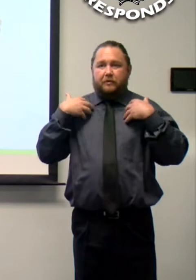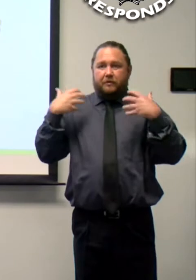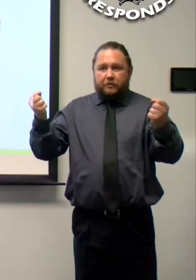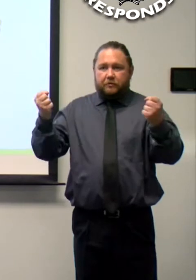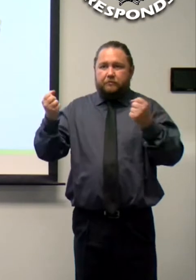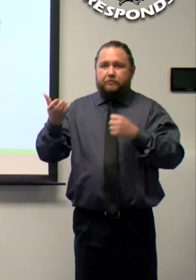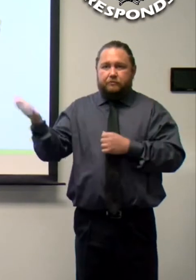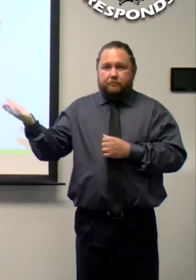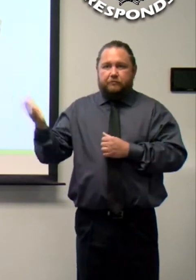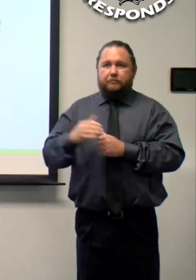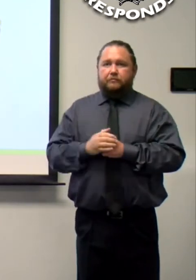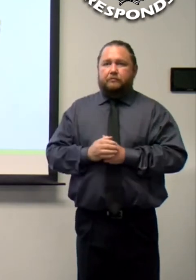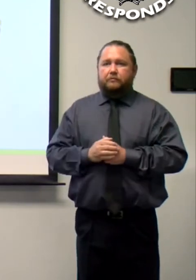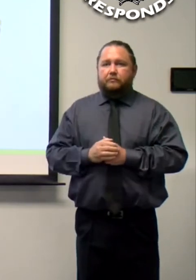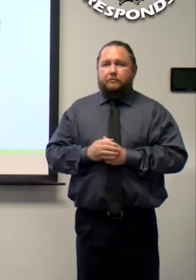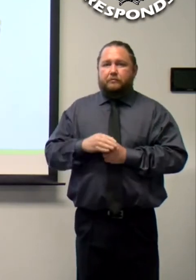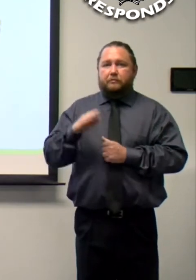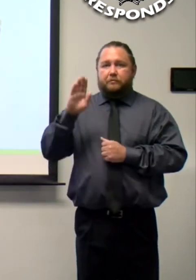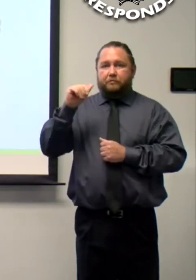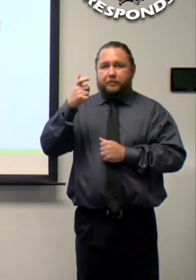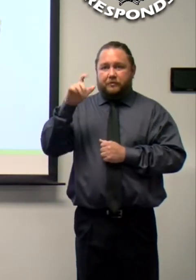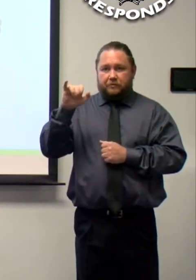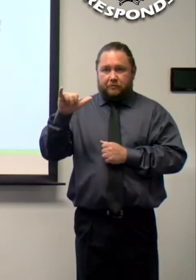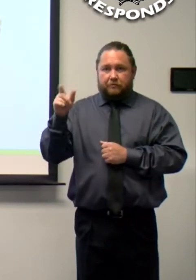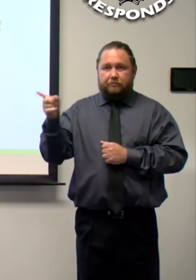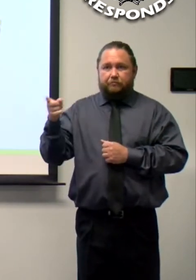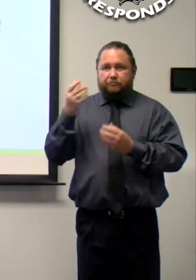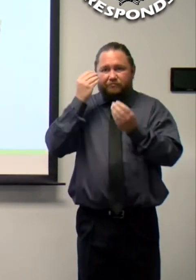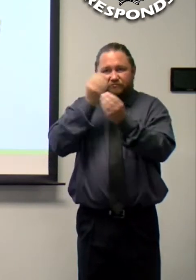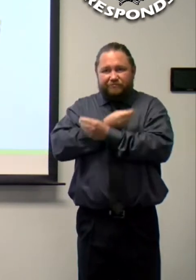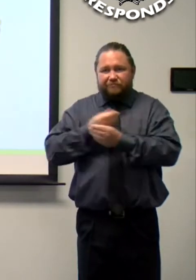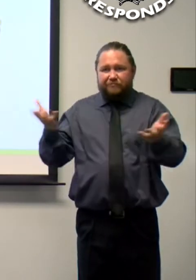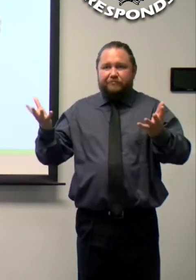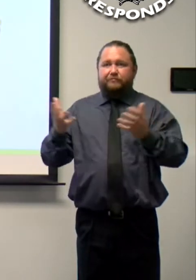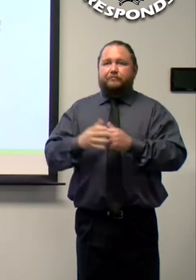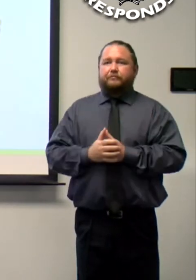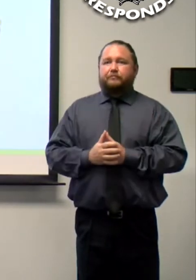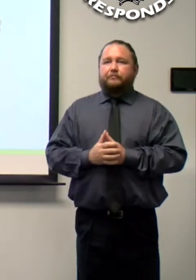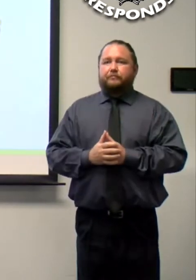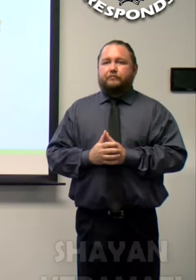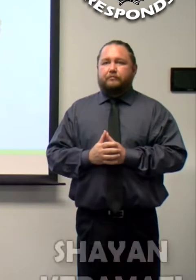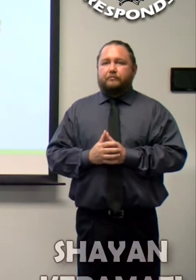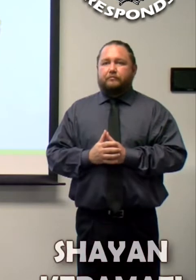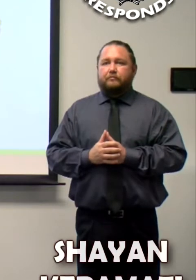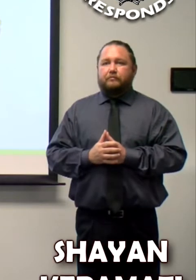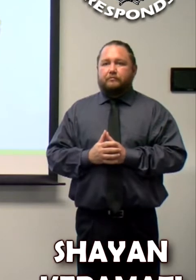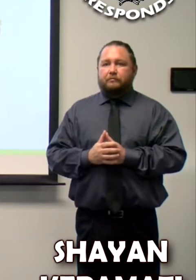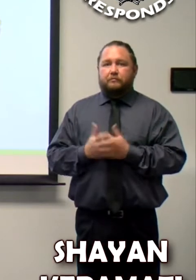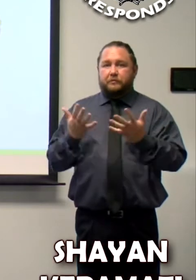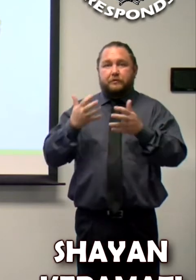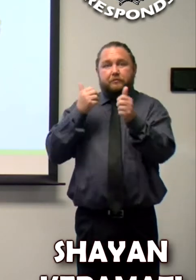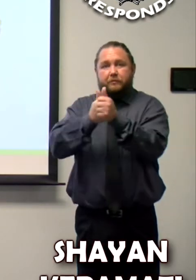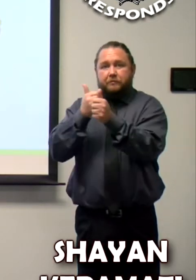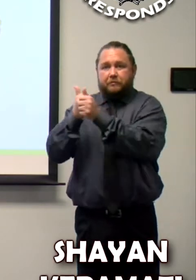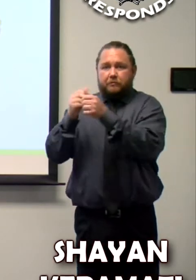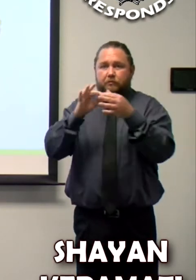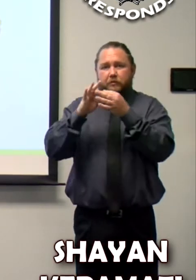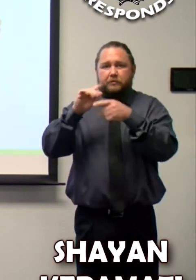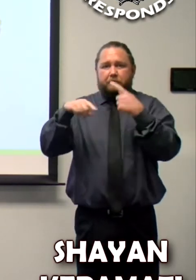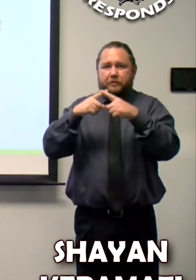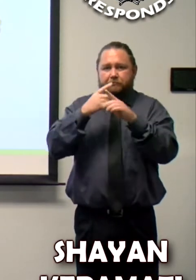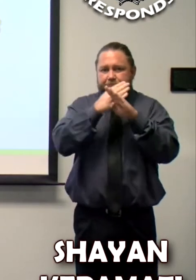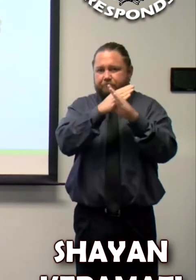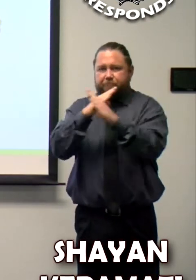on the status of our fight against the coronavirus here in Nashua. Let me start by saying I know